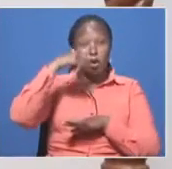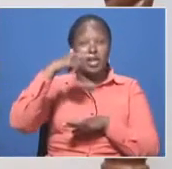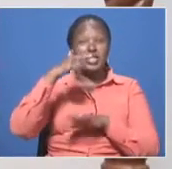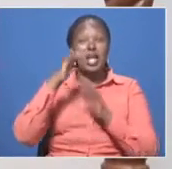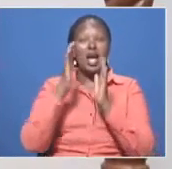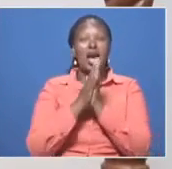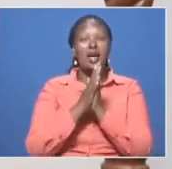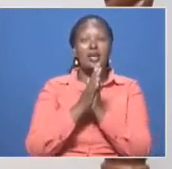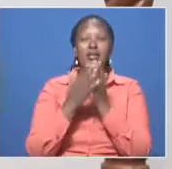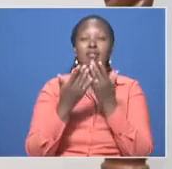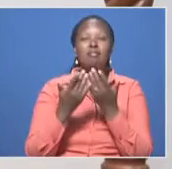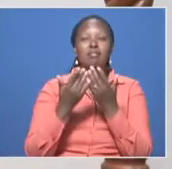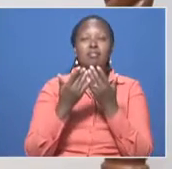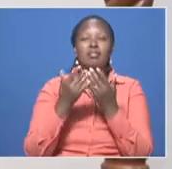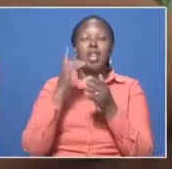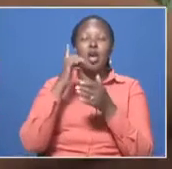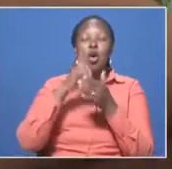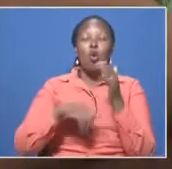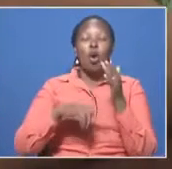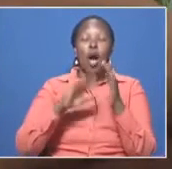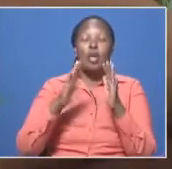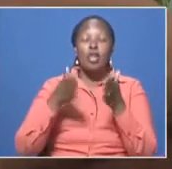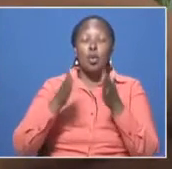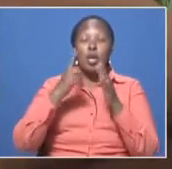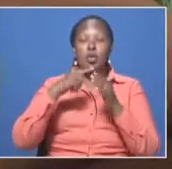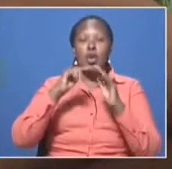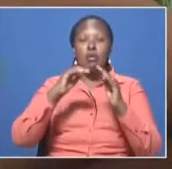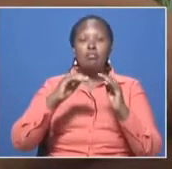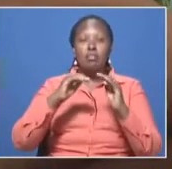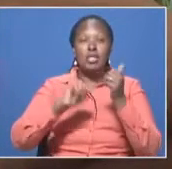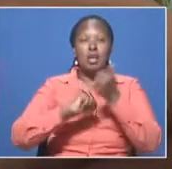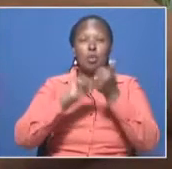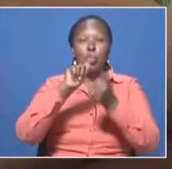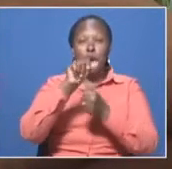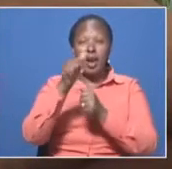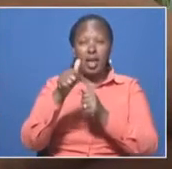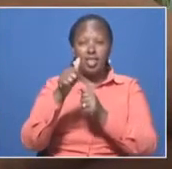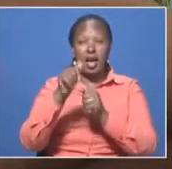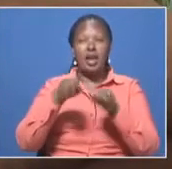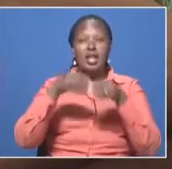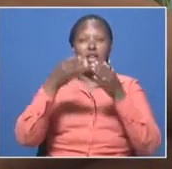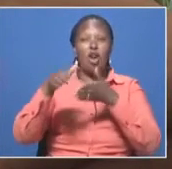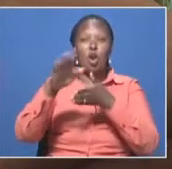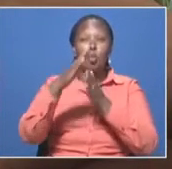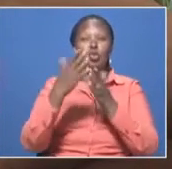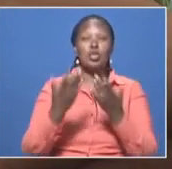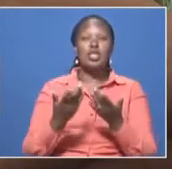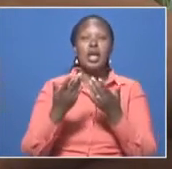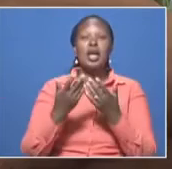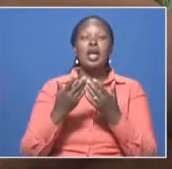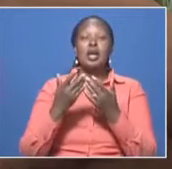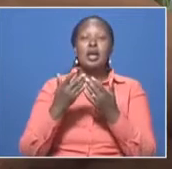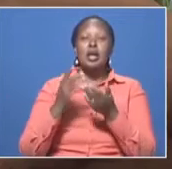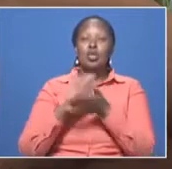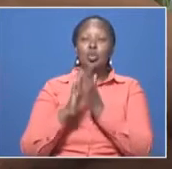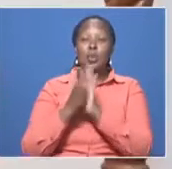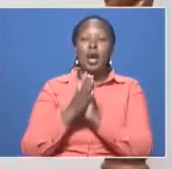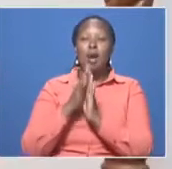the policies that we're going to do to uplift one another and give you an opportunity to be who you can